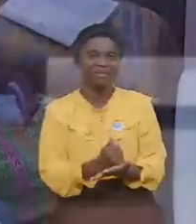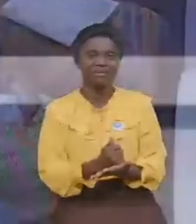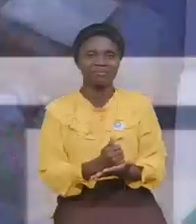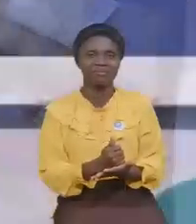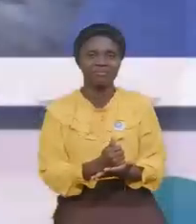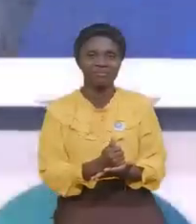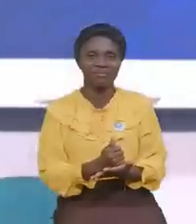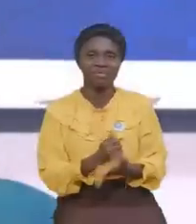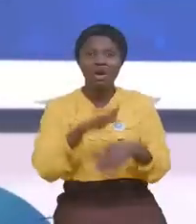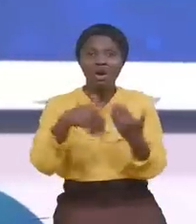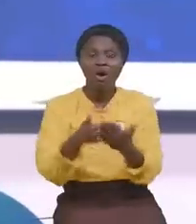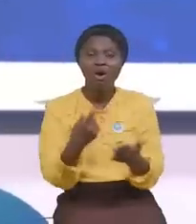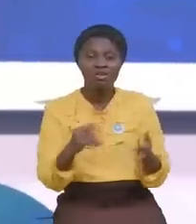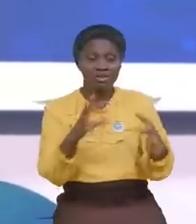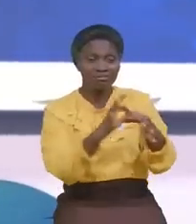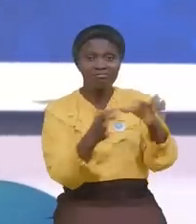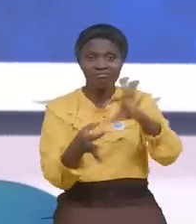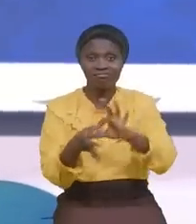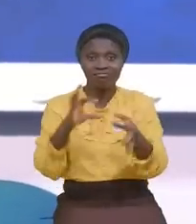All the chains that bind you,